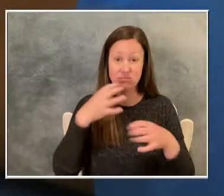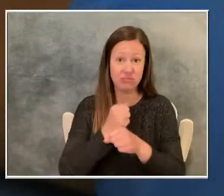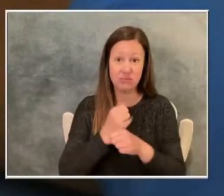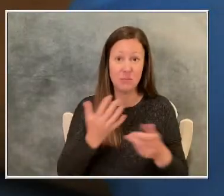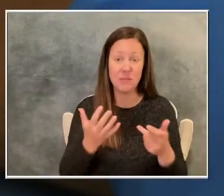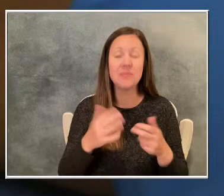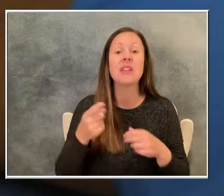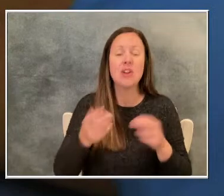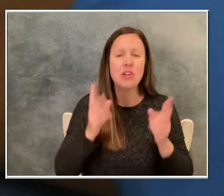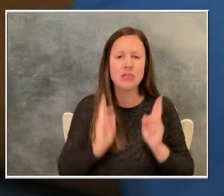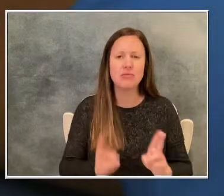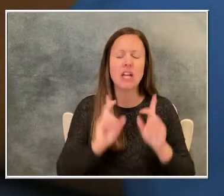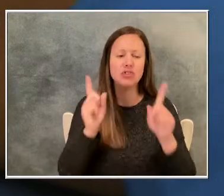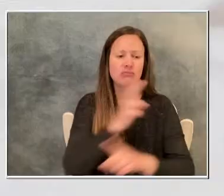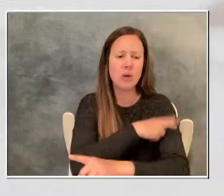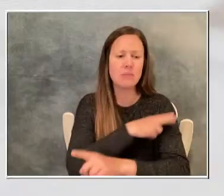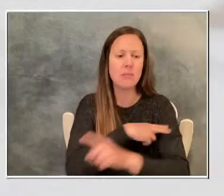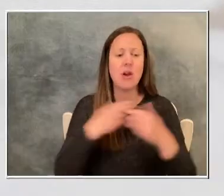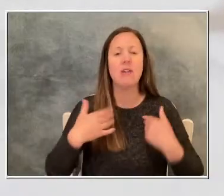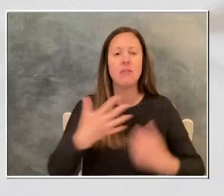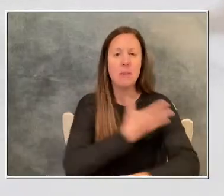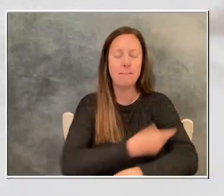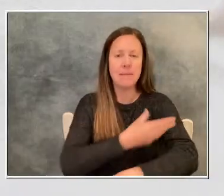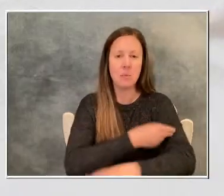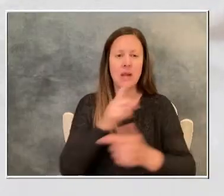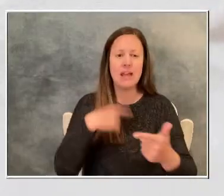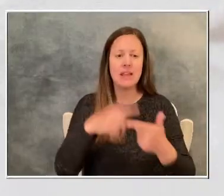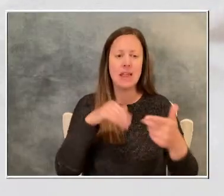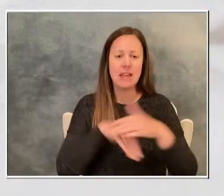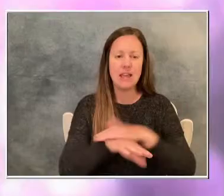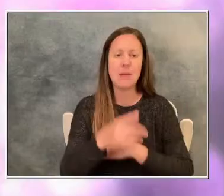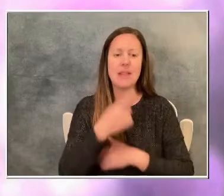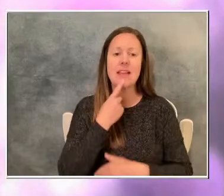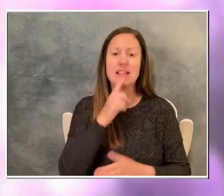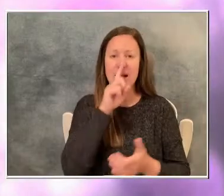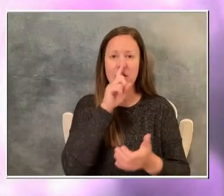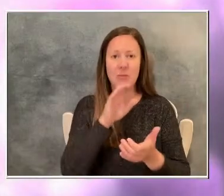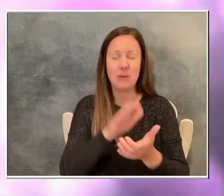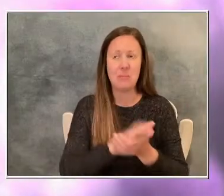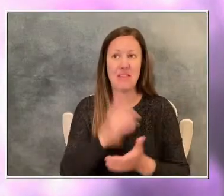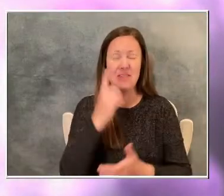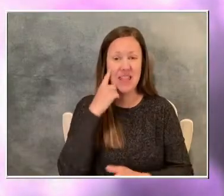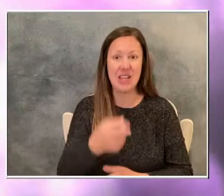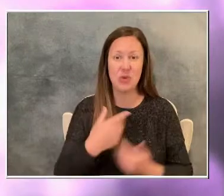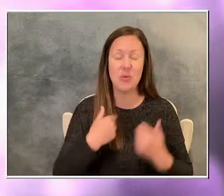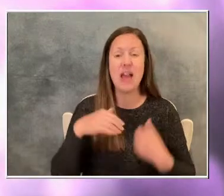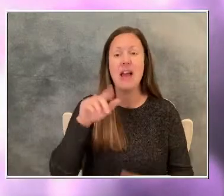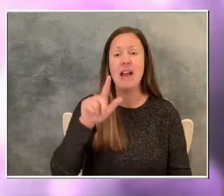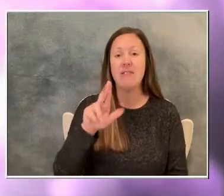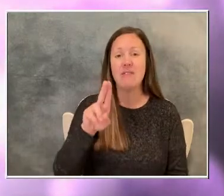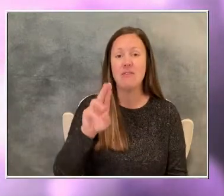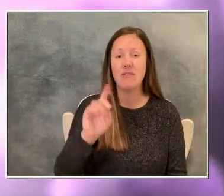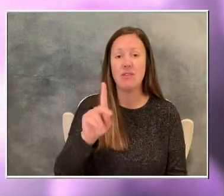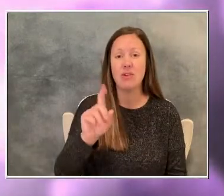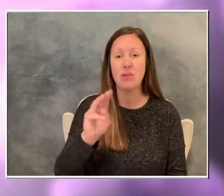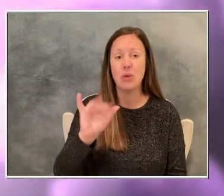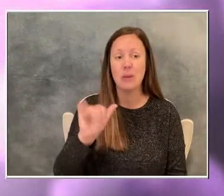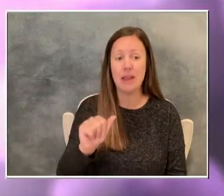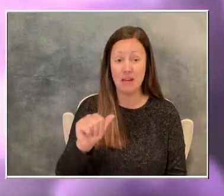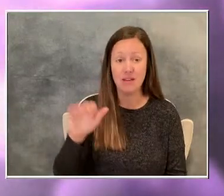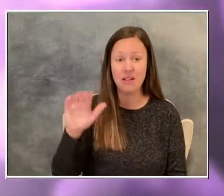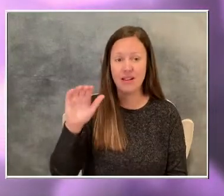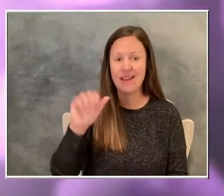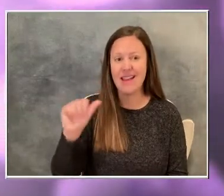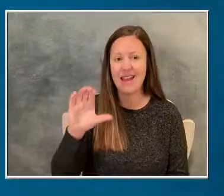blood work. And the next thing I knew, they came in my room. They said, we believe you have leukemia. Acute myeloid leukemia, a rare but aggressive